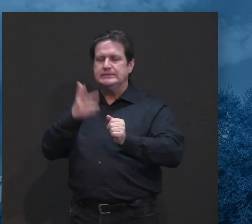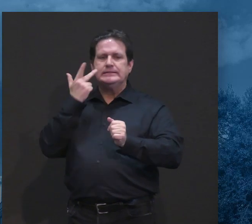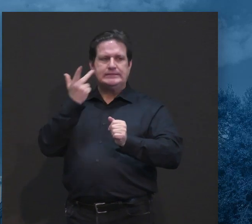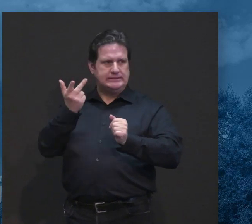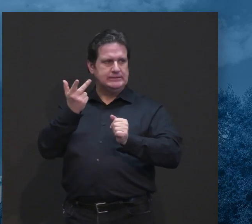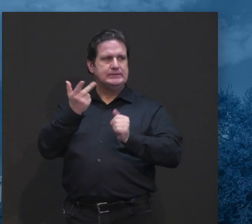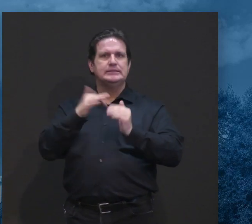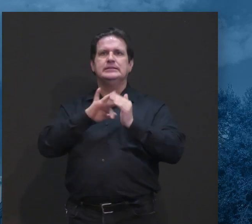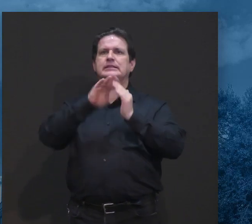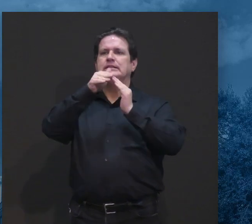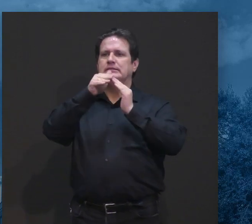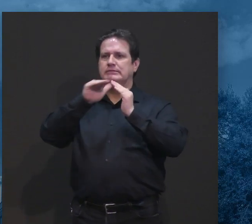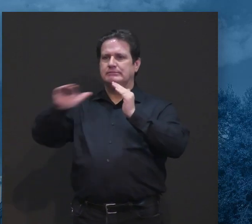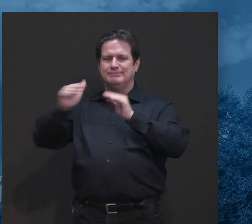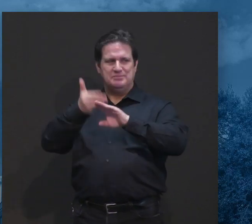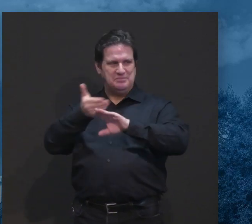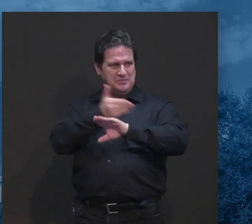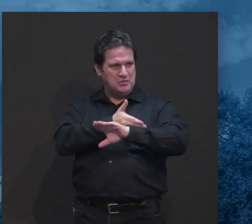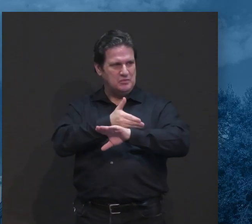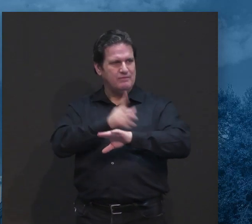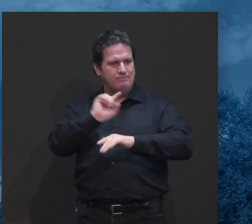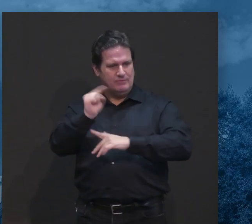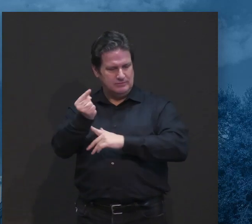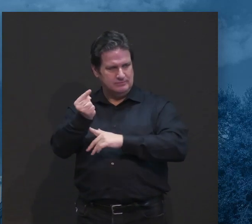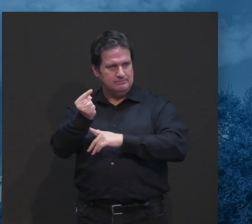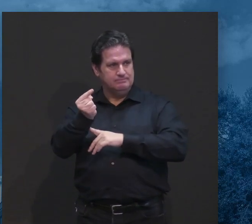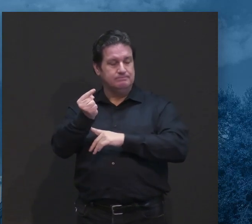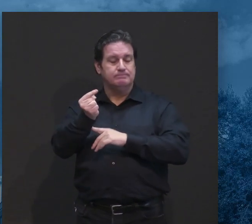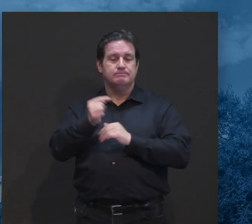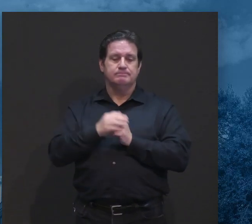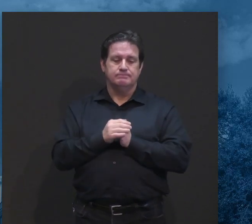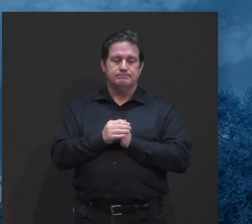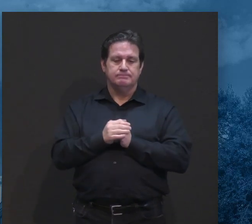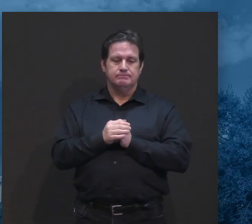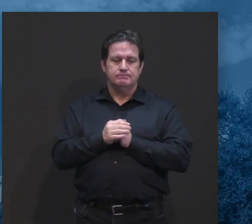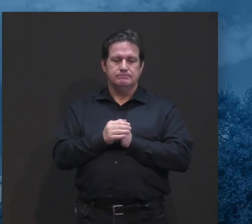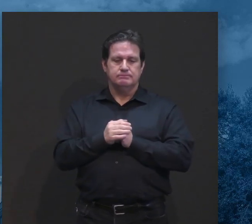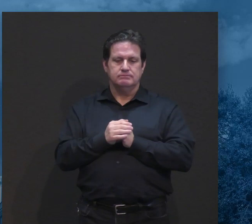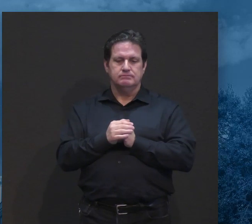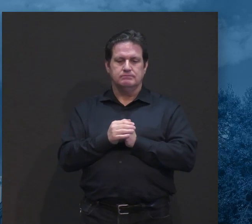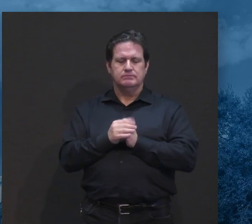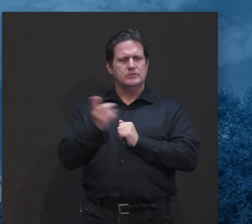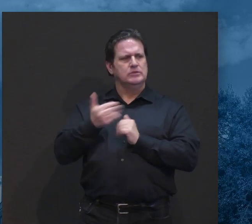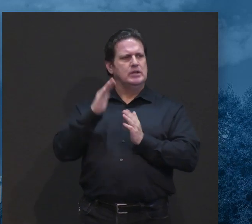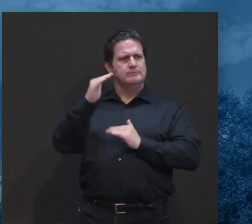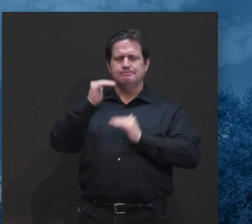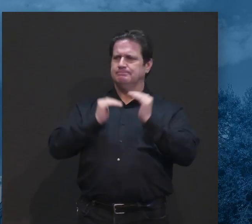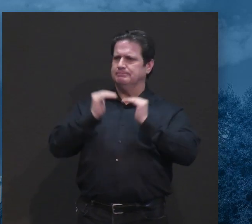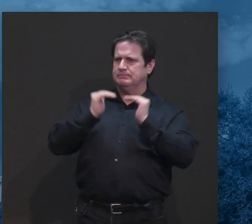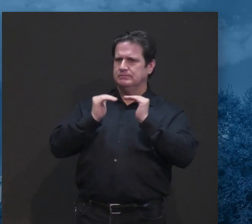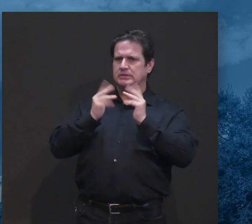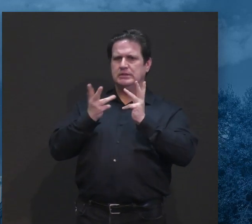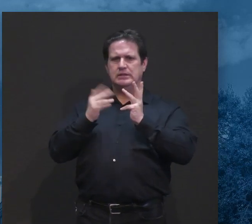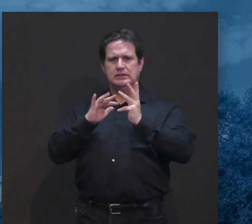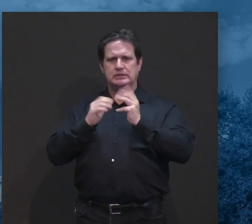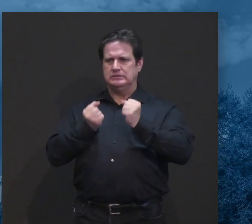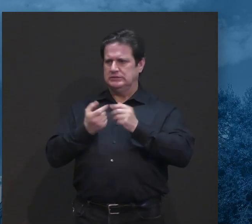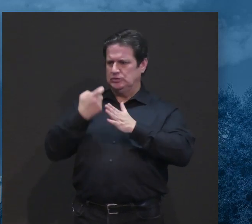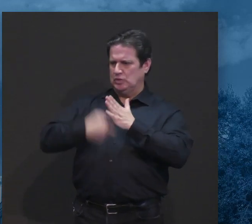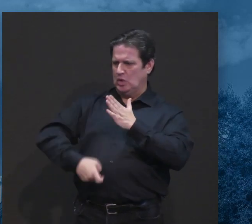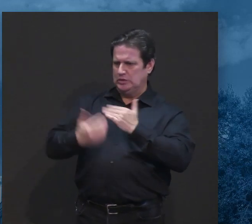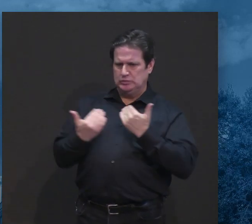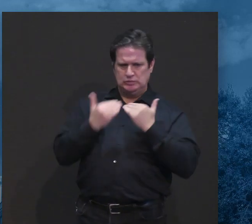see improvements occurring, and always trying to balance the cost